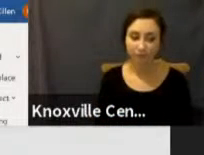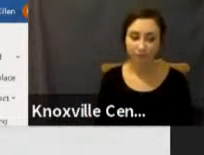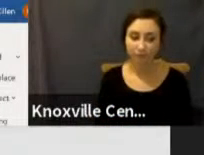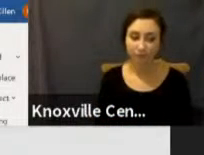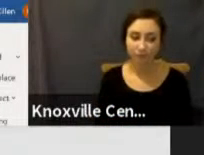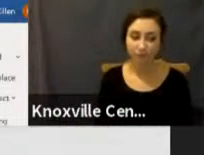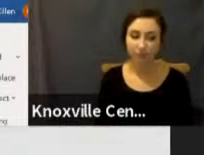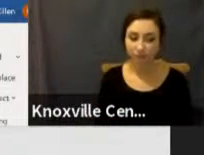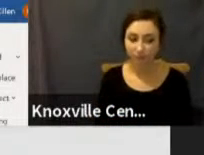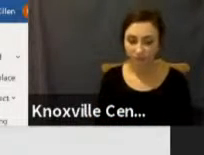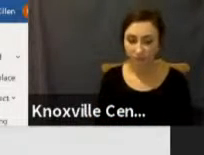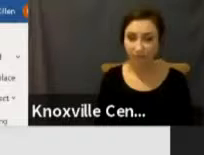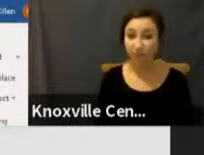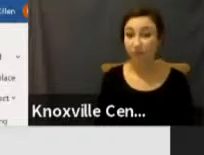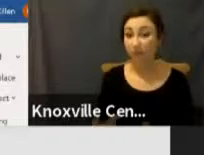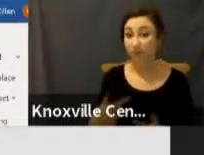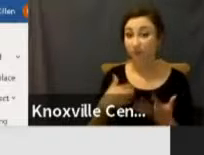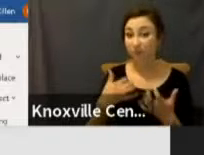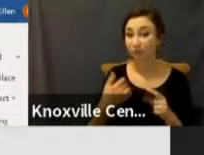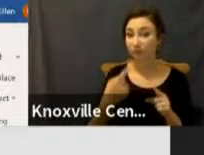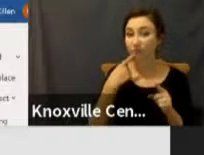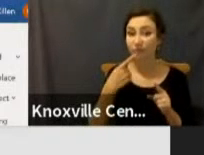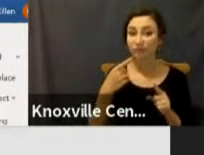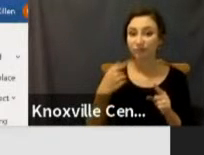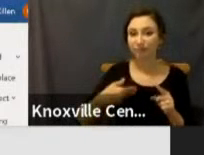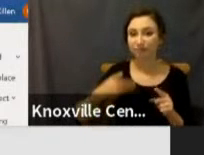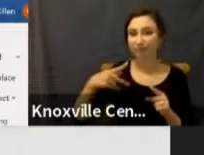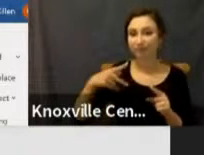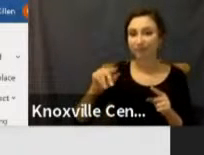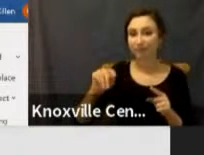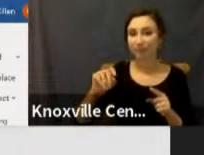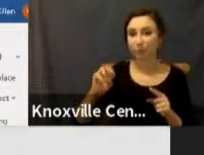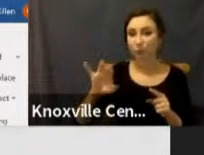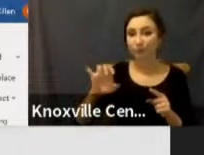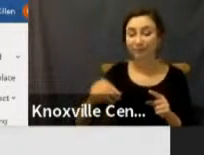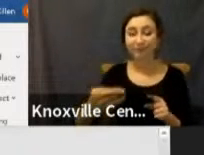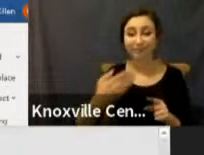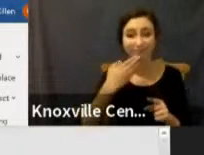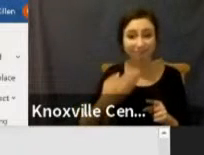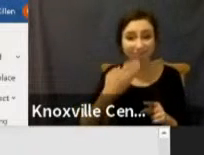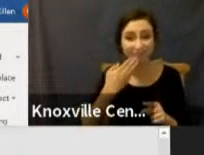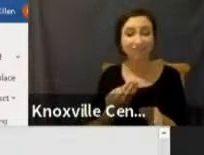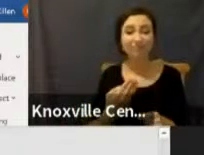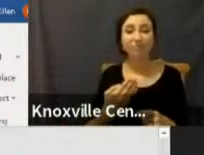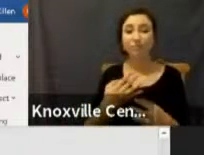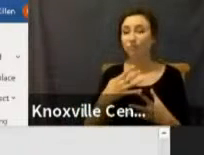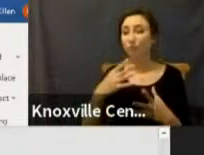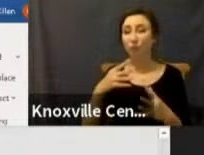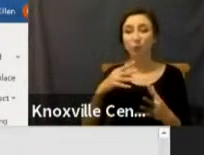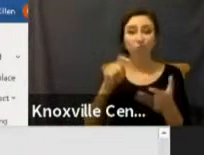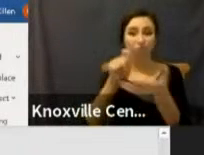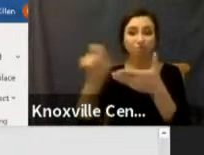I want to say, this is Pat O'Brien, while we're reading this, thank you for putting together such an excellent